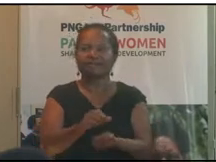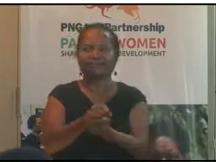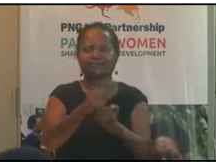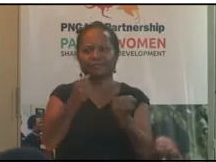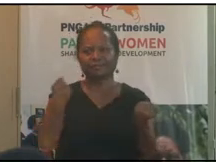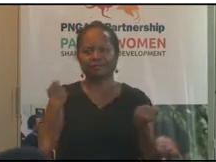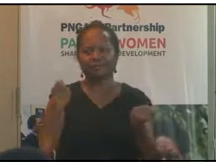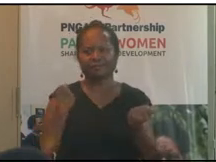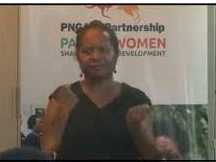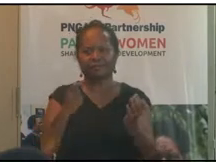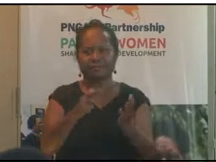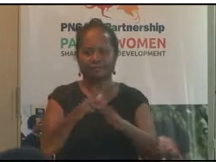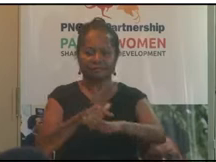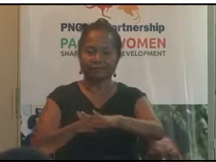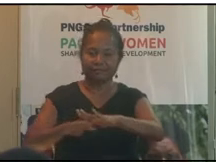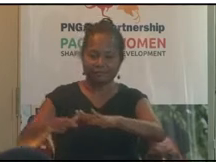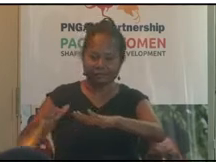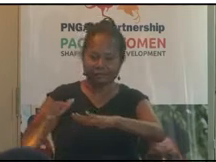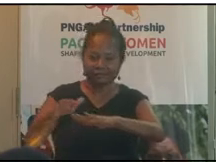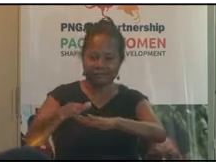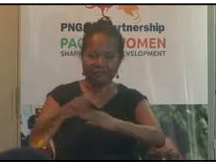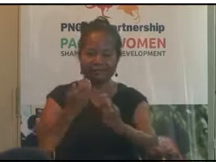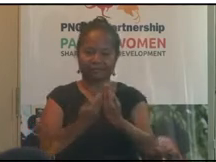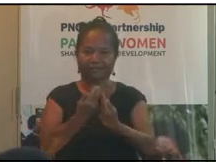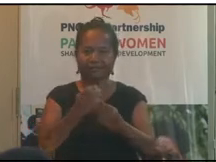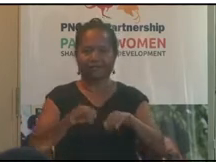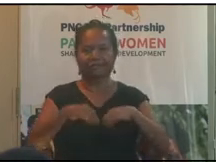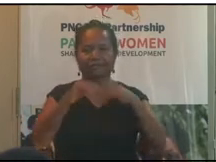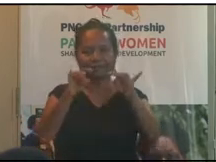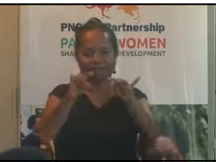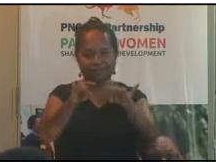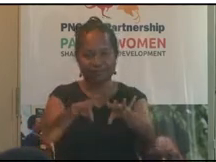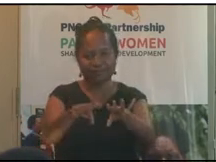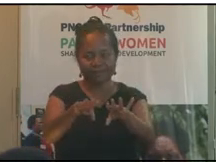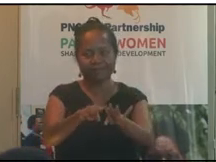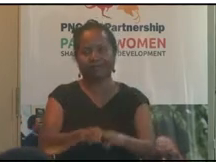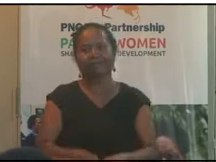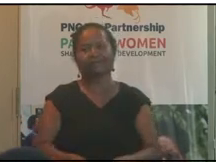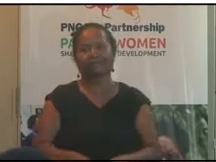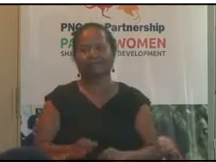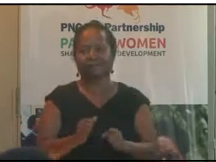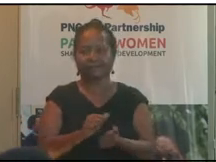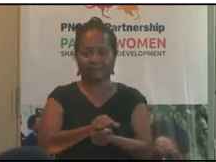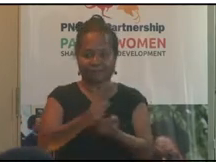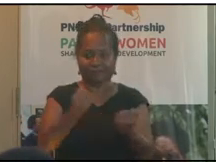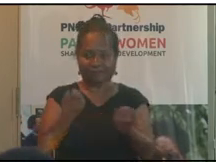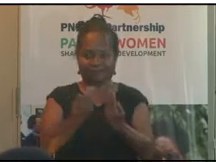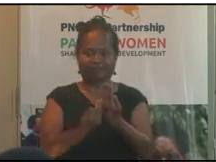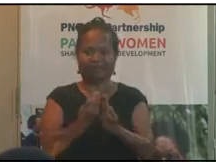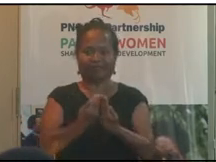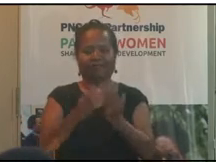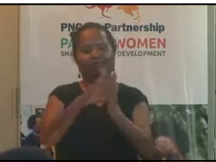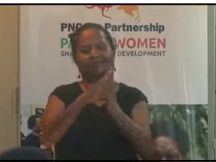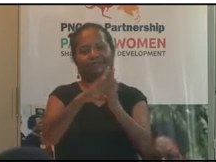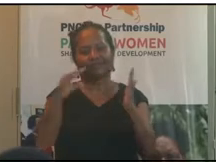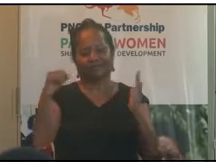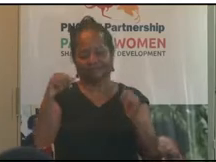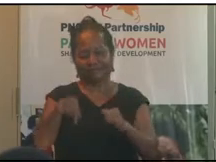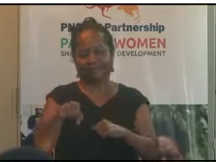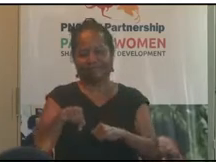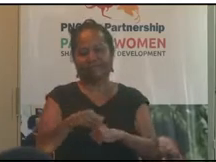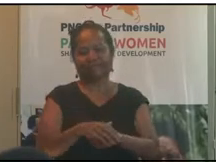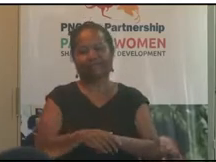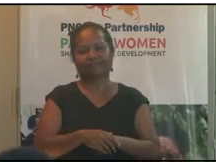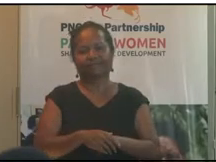in Environmental Law from Wollongong University, Australia, and a law degree with honors from the University of Papua New Guinea. He